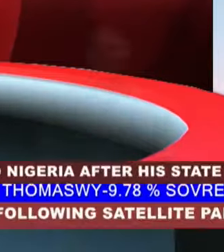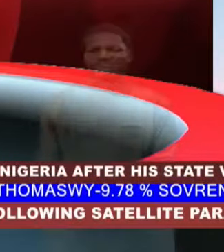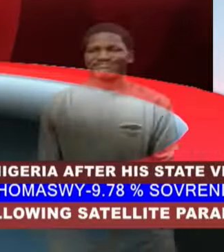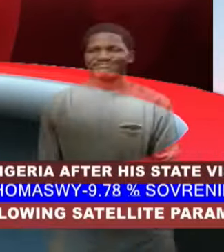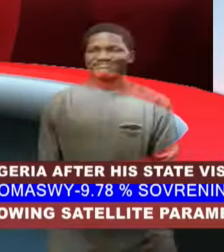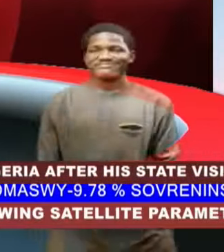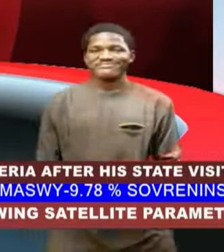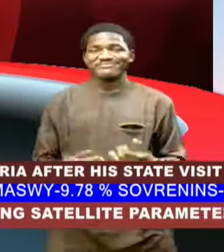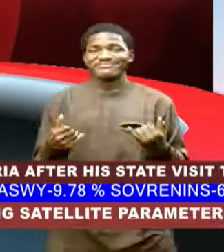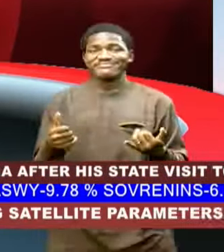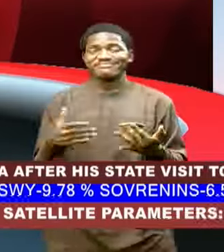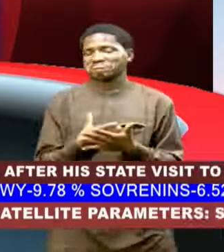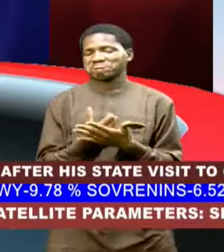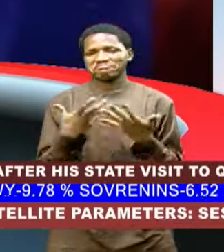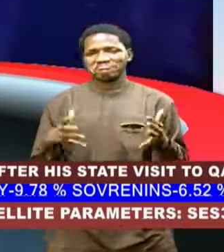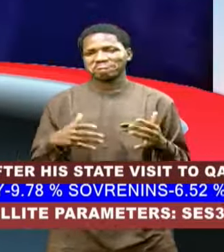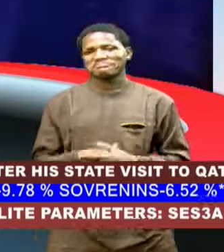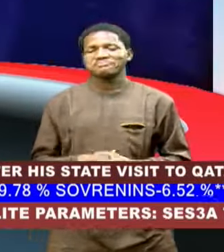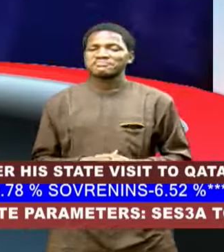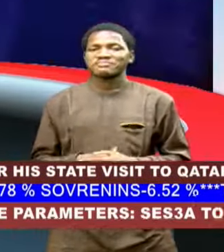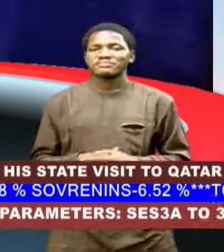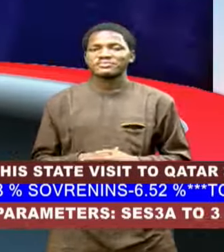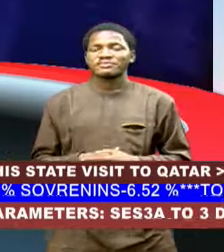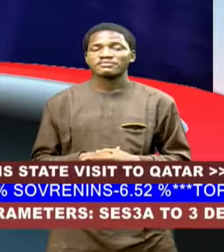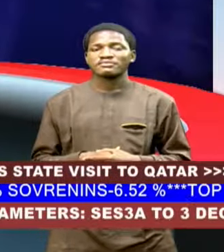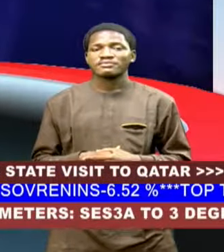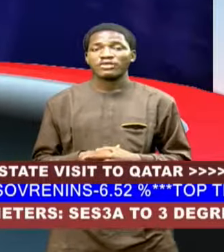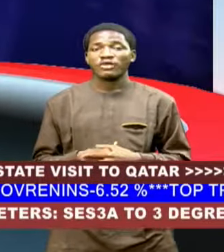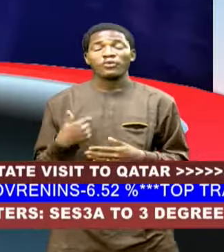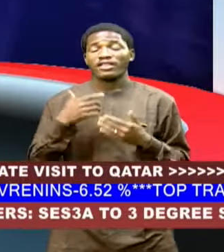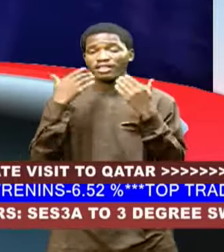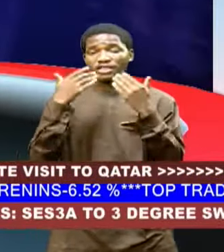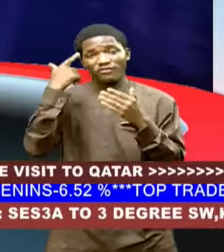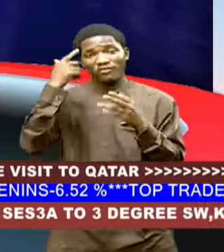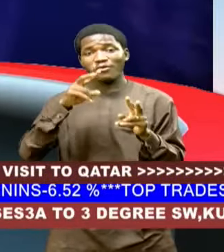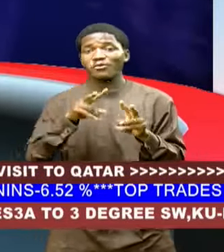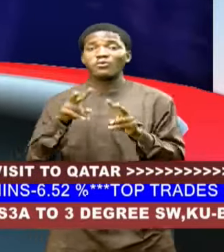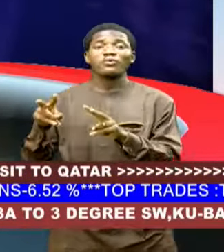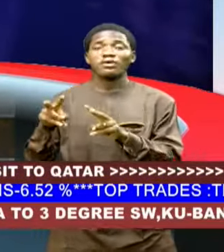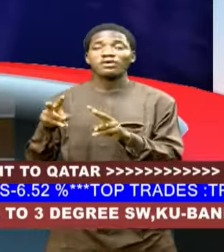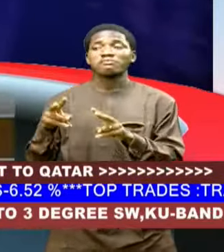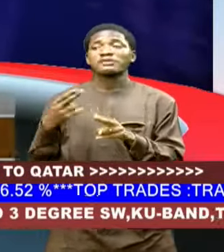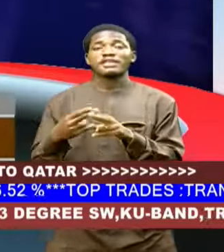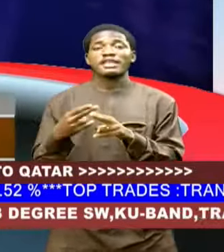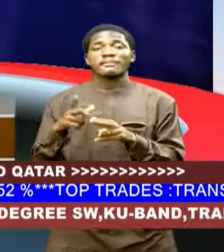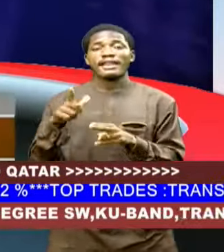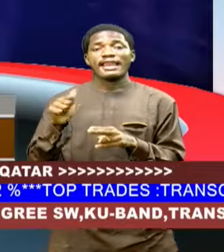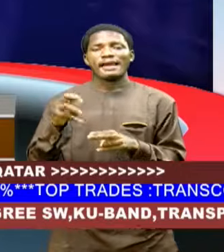That is the end of the news on NTA International at this time. We thank you for watching. I'm Lami Ali.